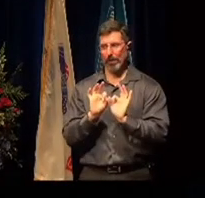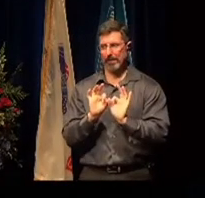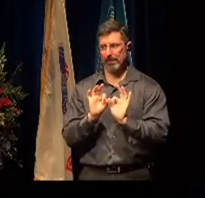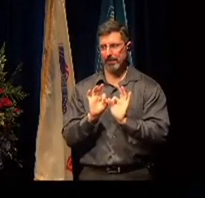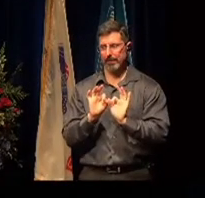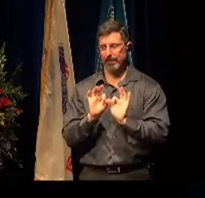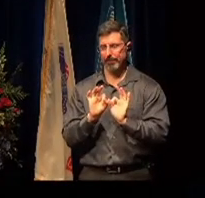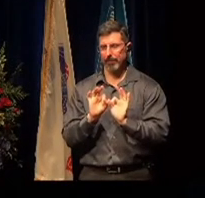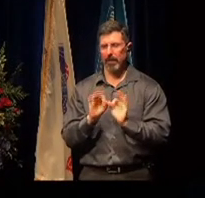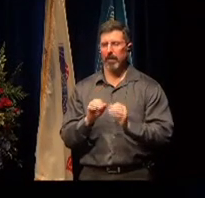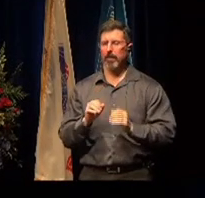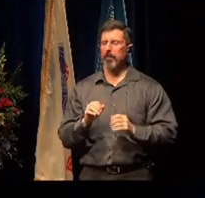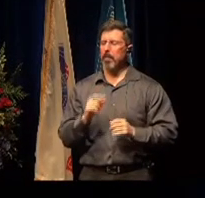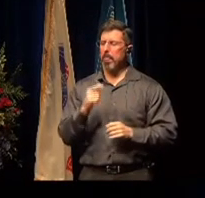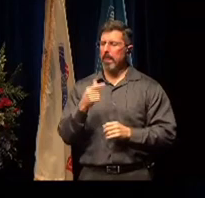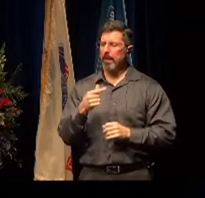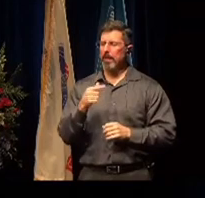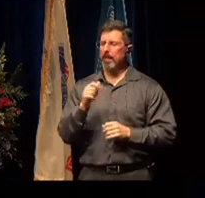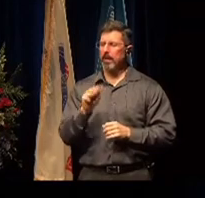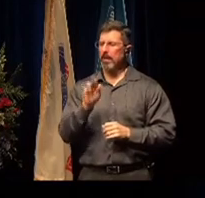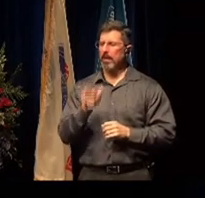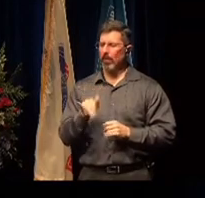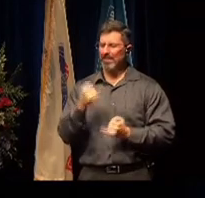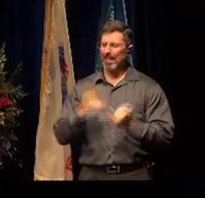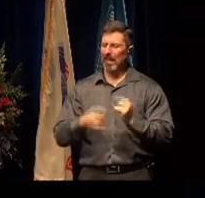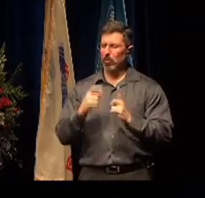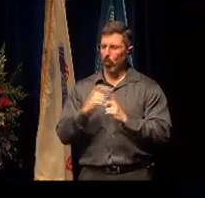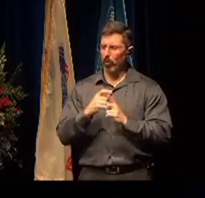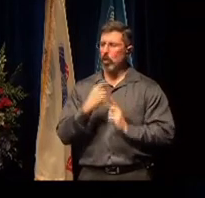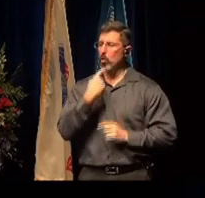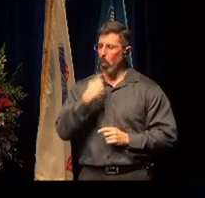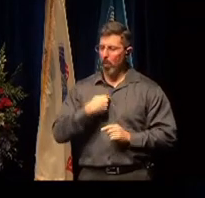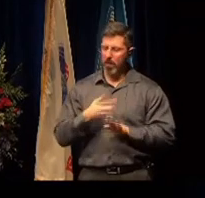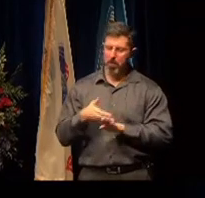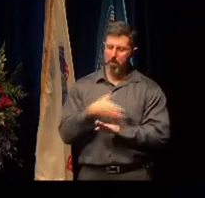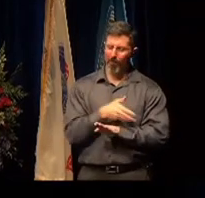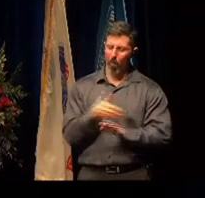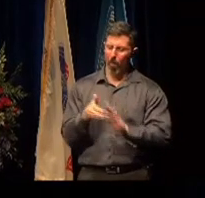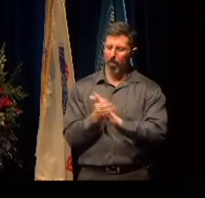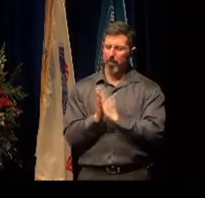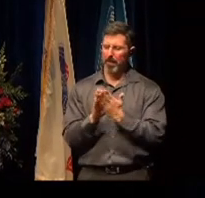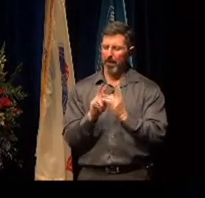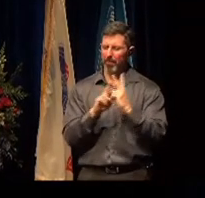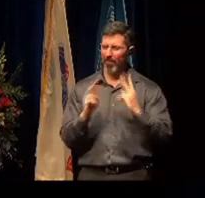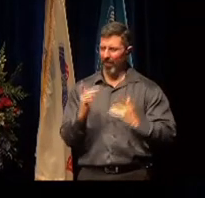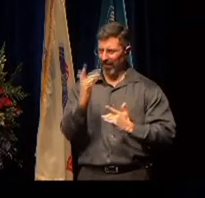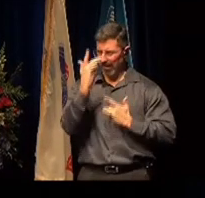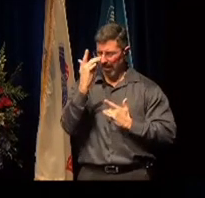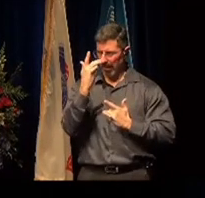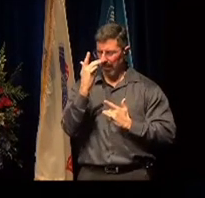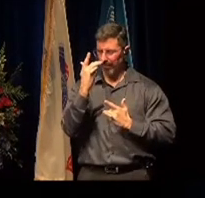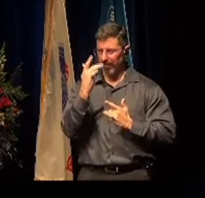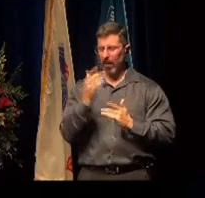The final words that Gary spoke to me before he became very ill were sent in the form of a text message.